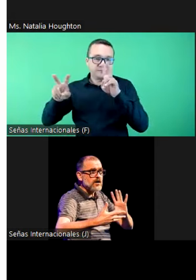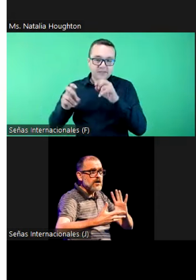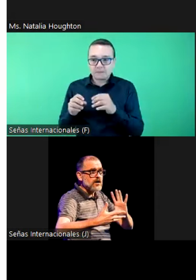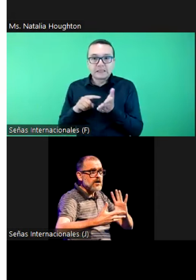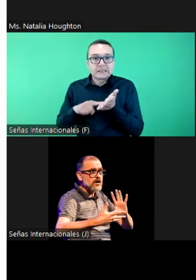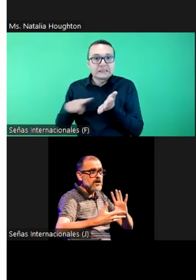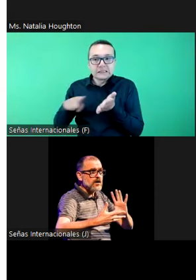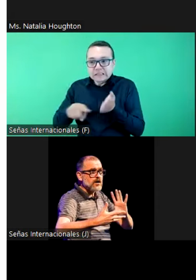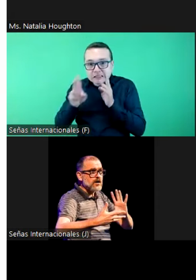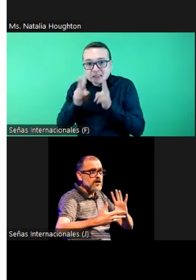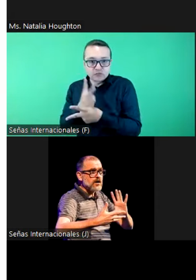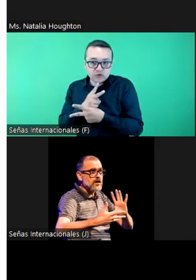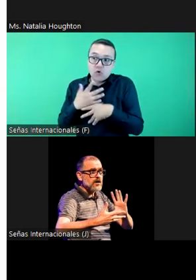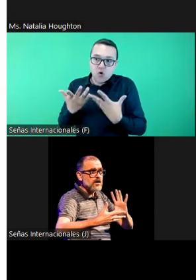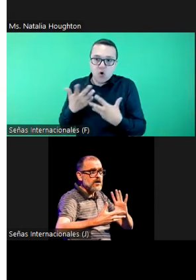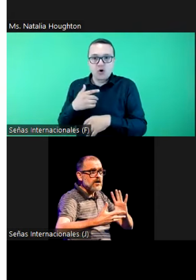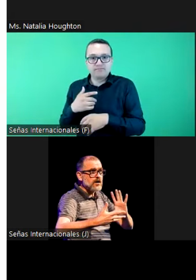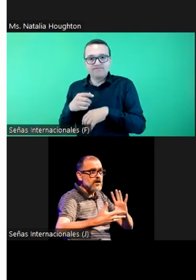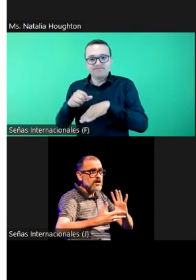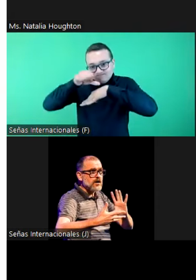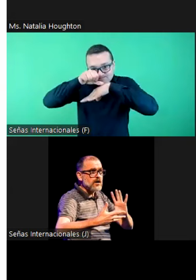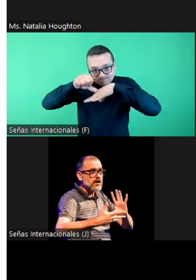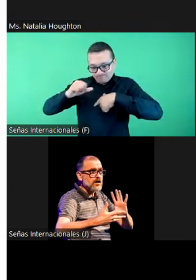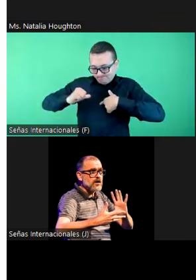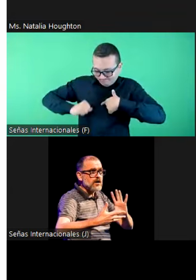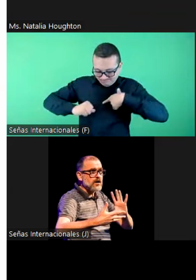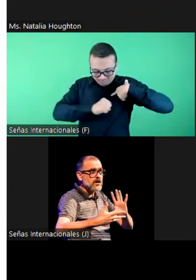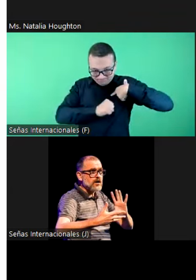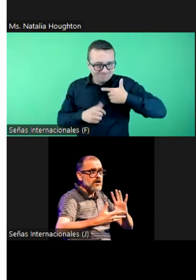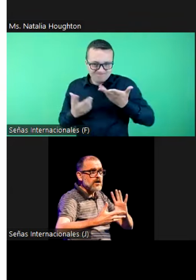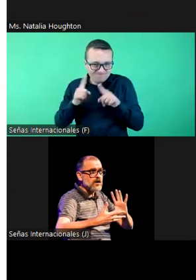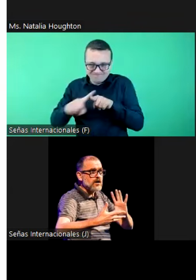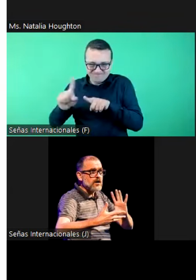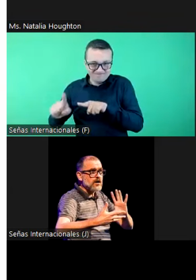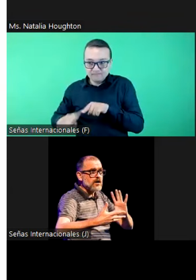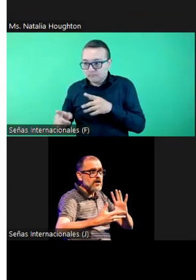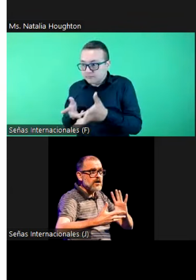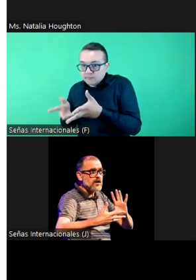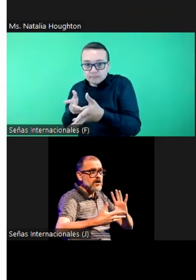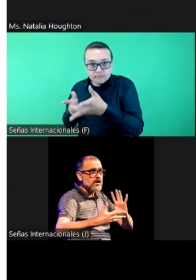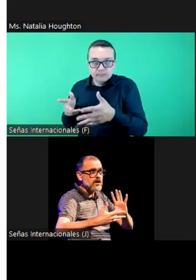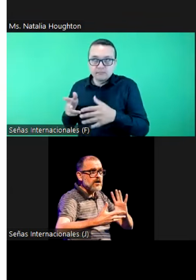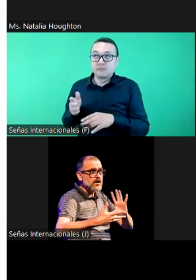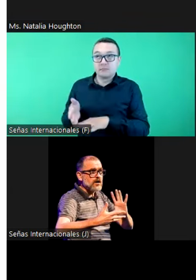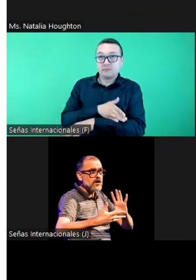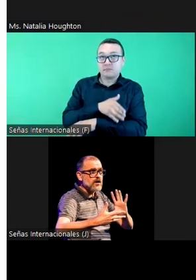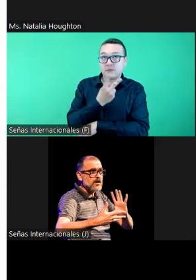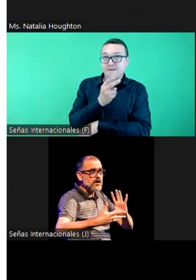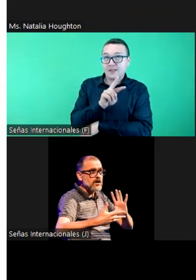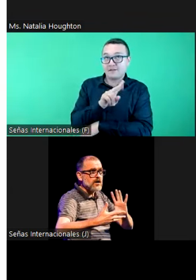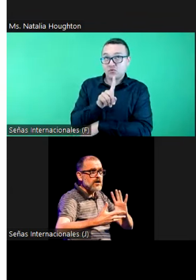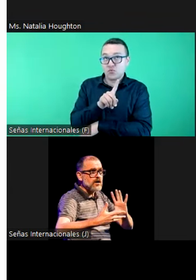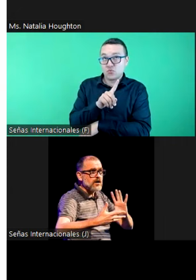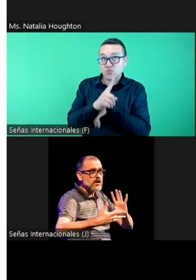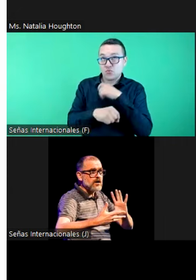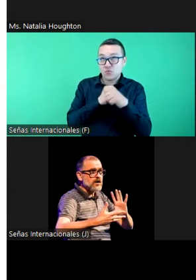for example, in emergency services, although there were some improvements at the end of 2021 or